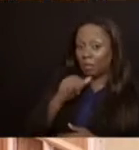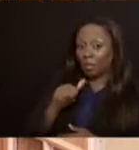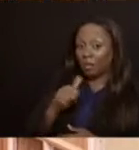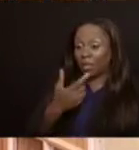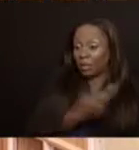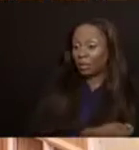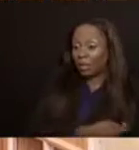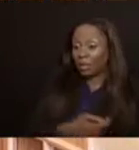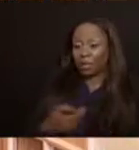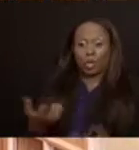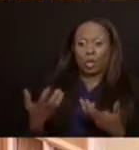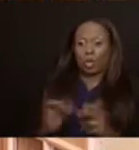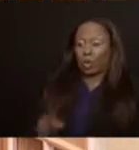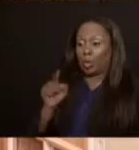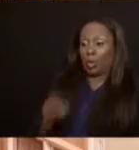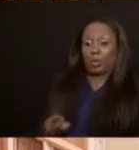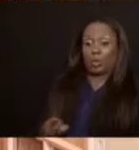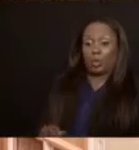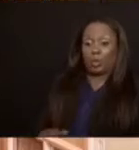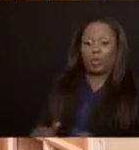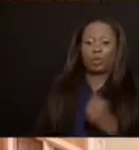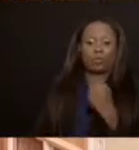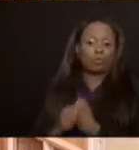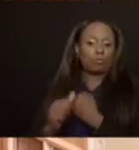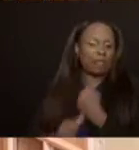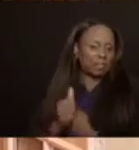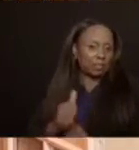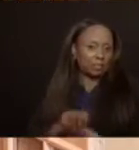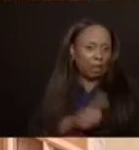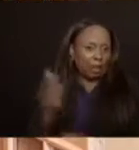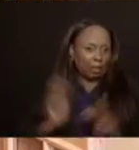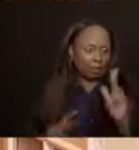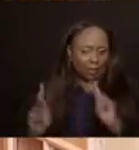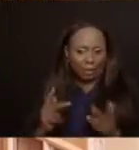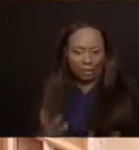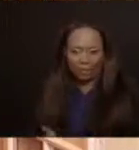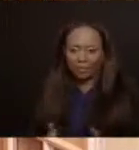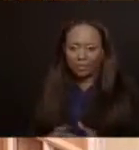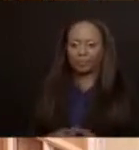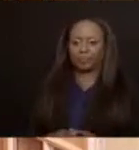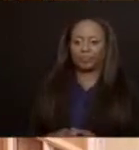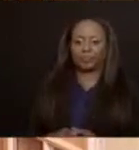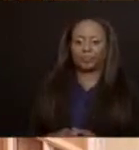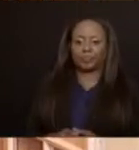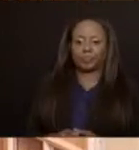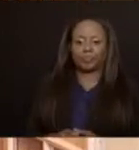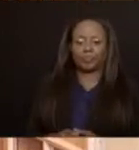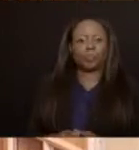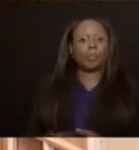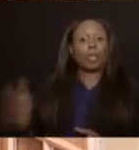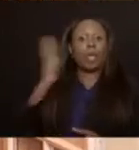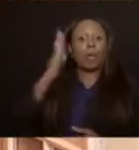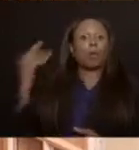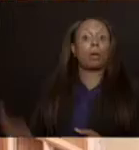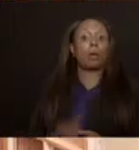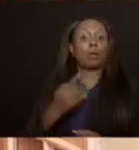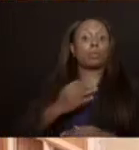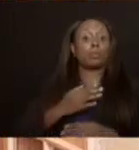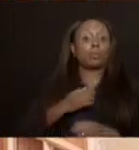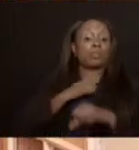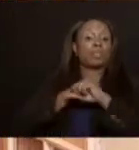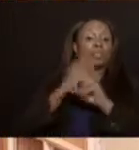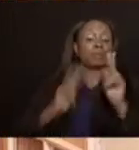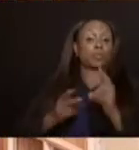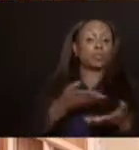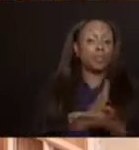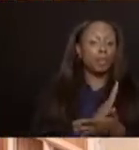of persons in the country who have chosen to vaccinate. And as I said, I'm always going to protect people's rights and freedoms, but